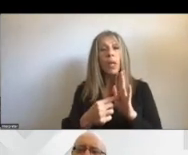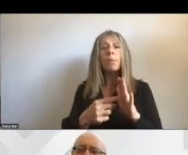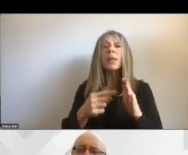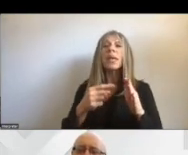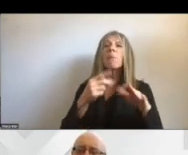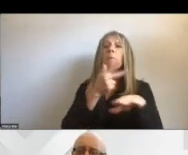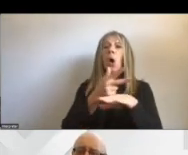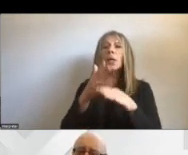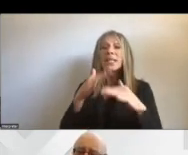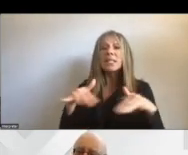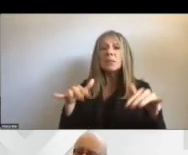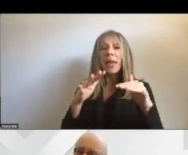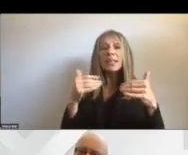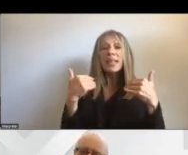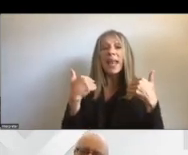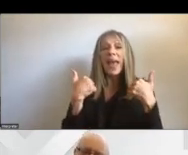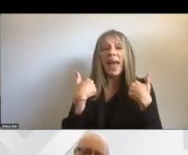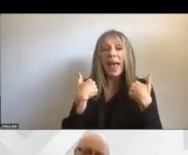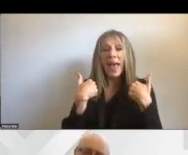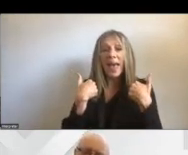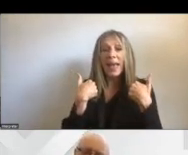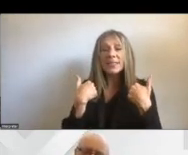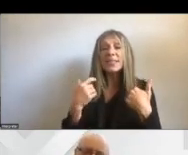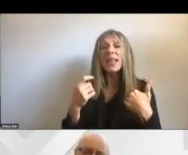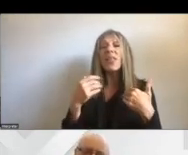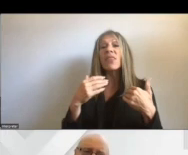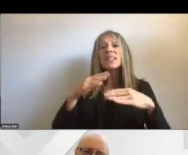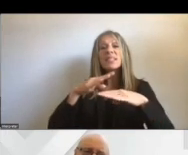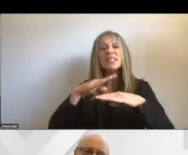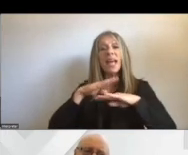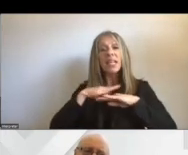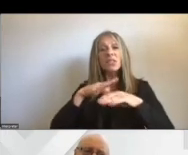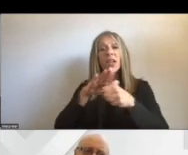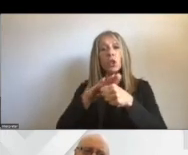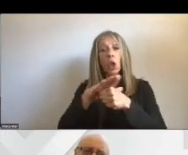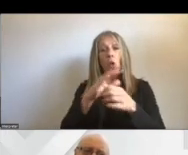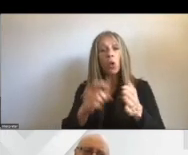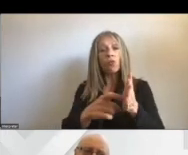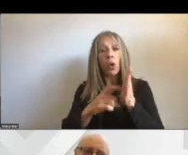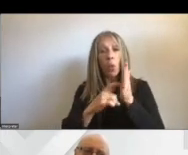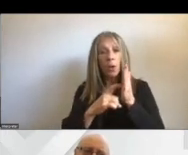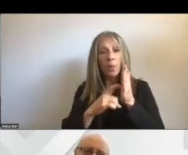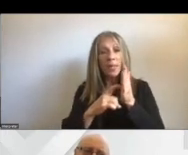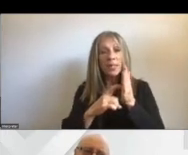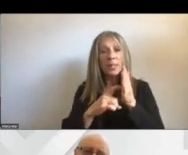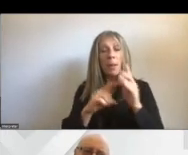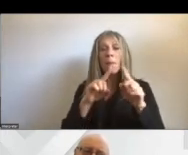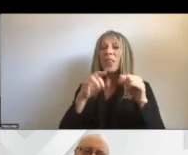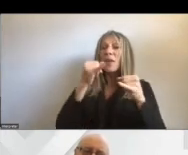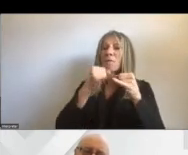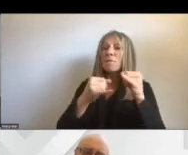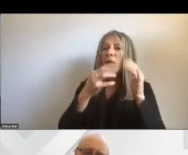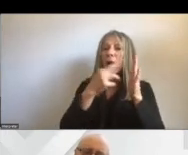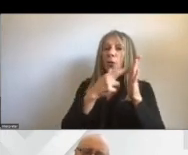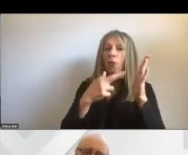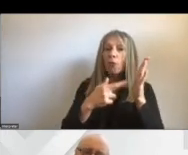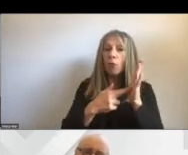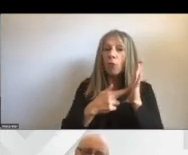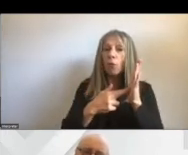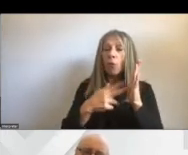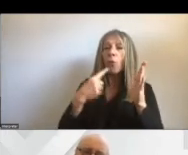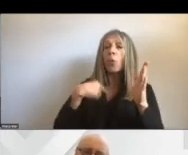R309 deals with transit stops, both the boarding and the lighting area of transit stops, the boarding platform, and